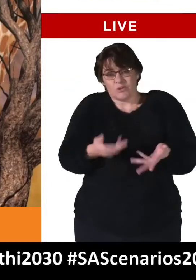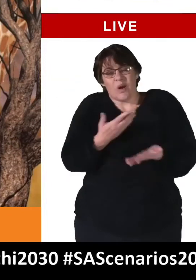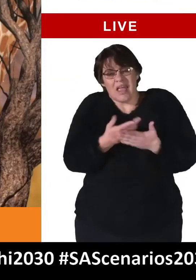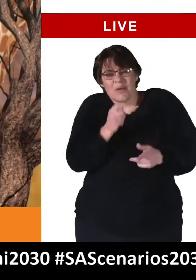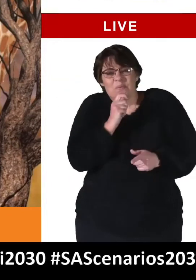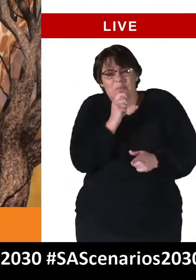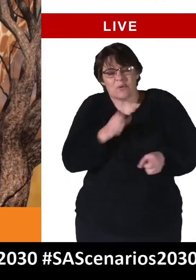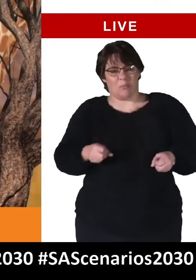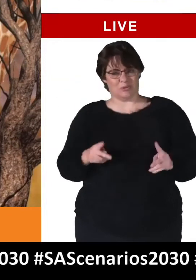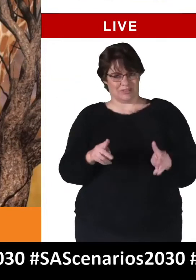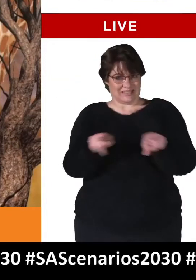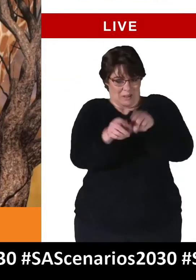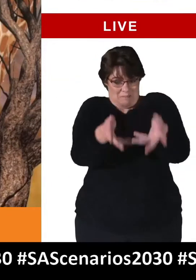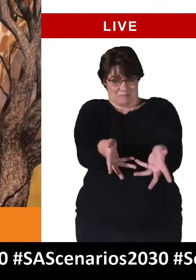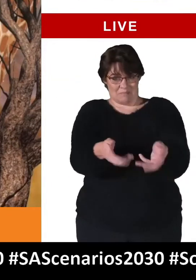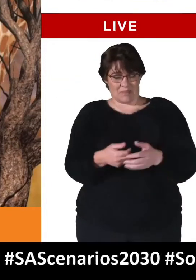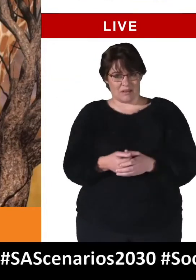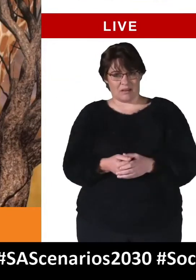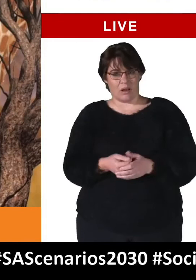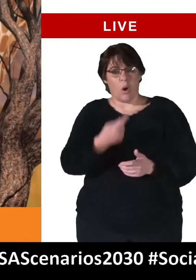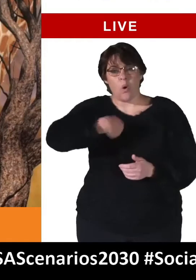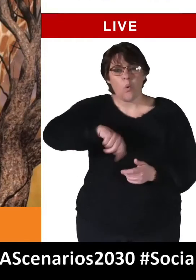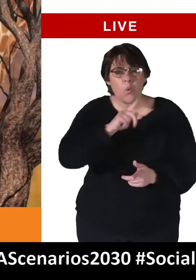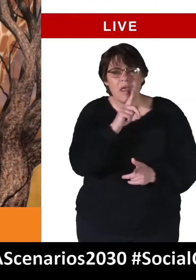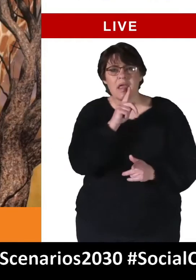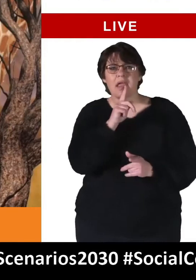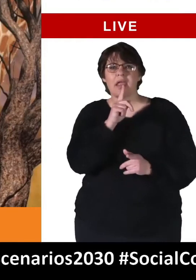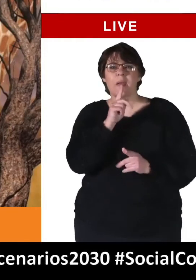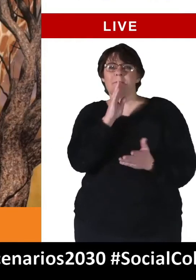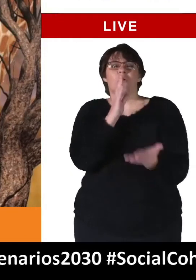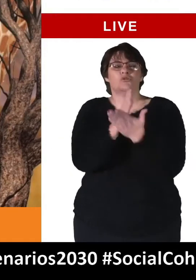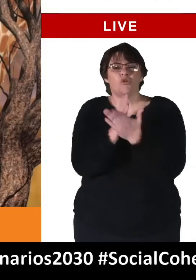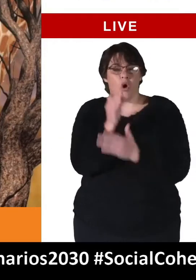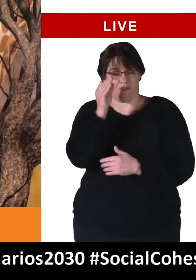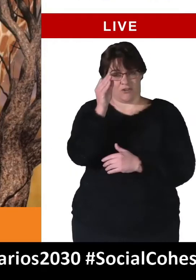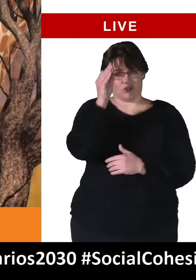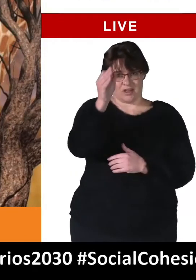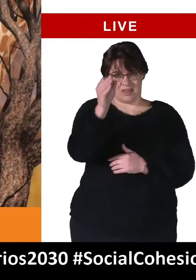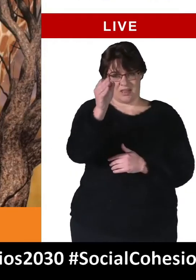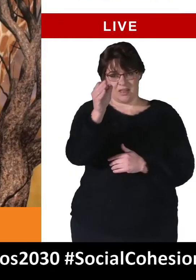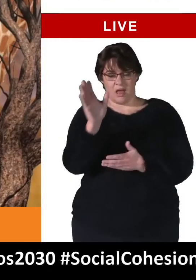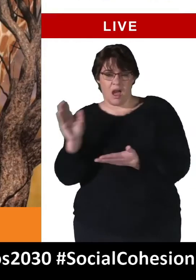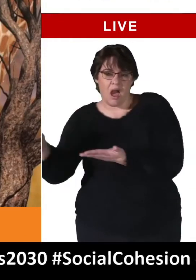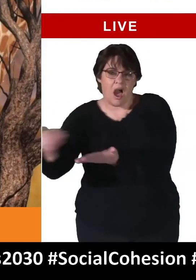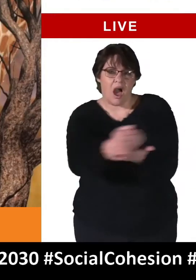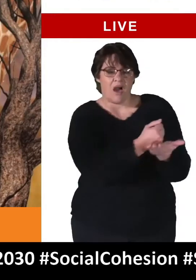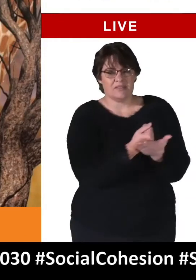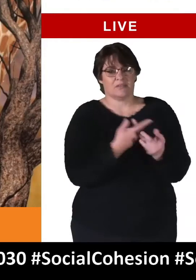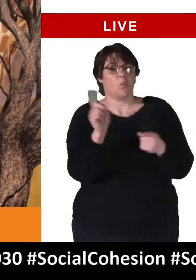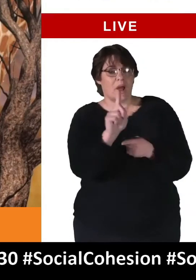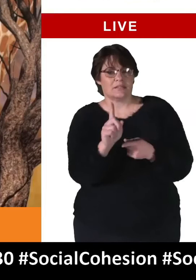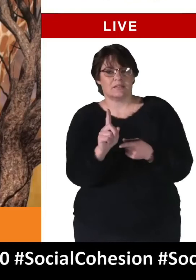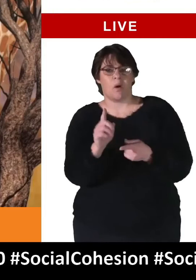opportunity like this one to say, how do we secure in future the harvesting of clean